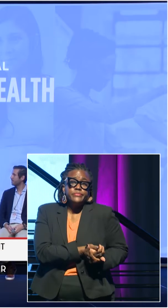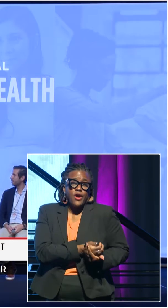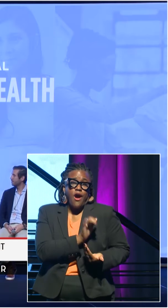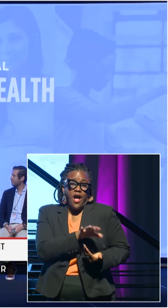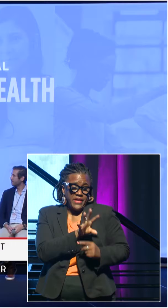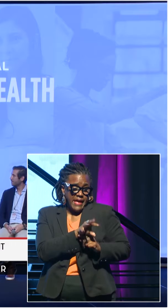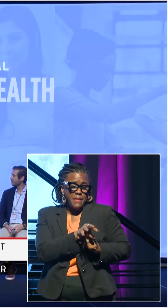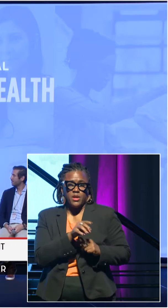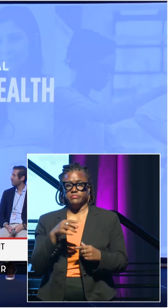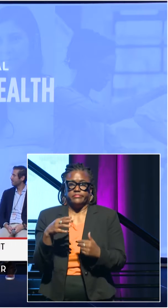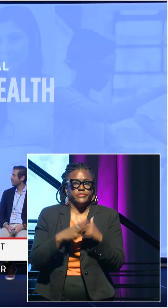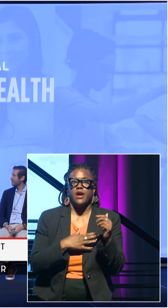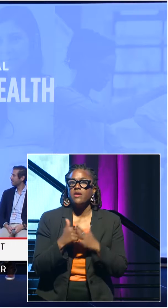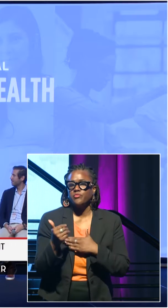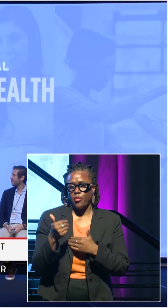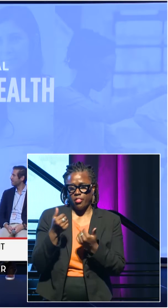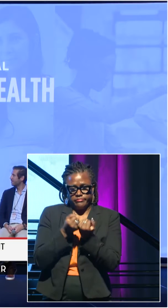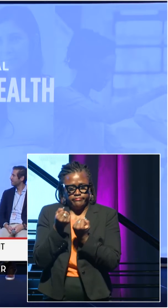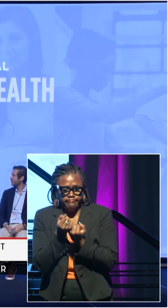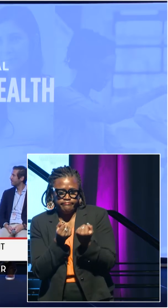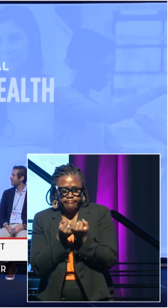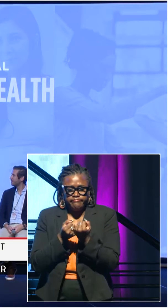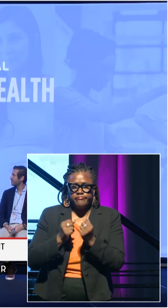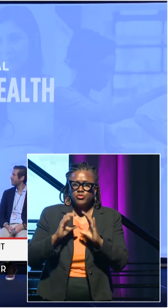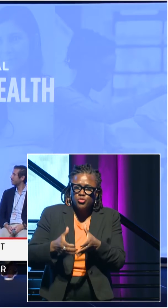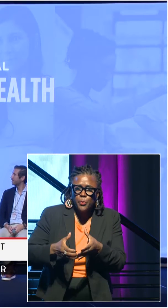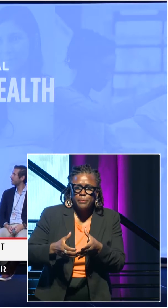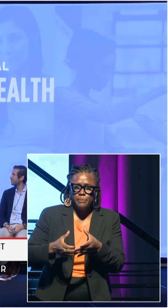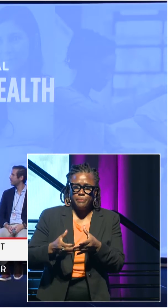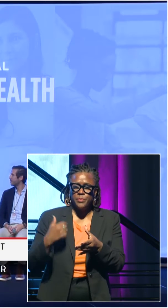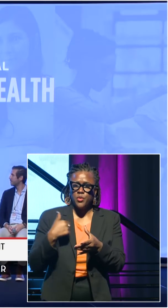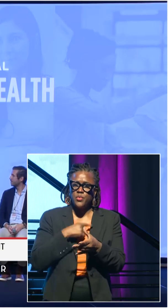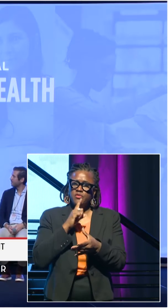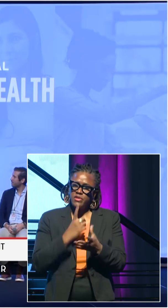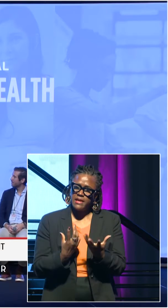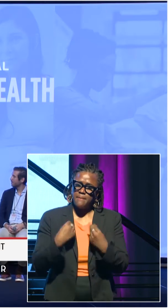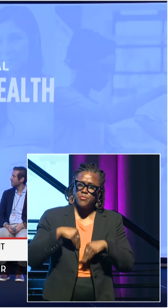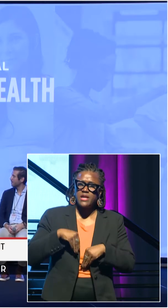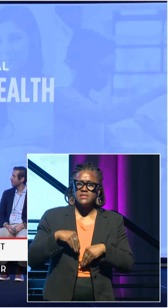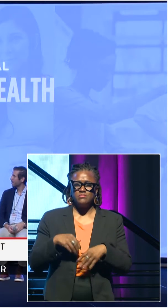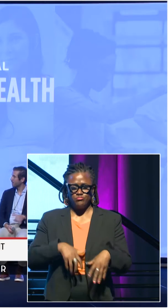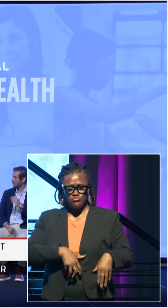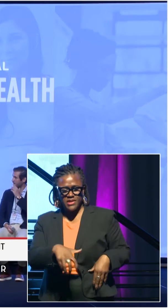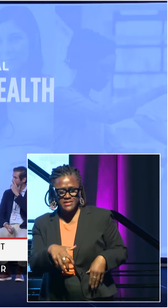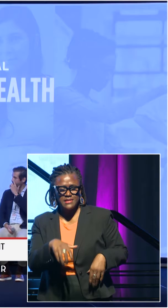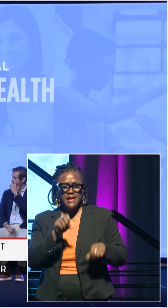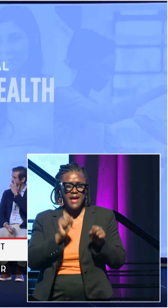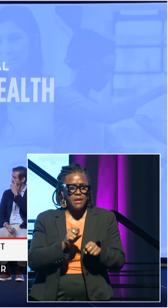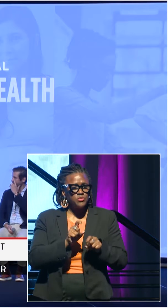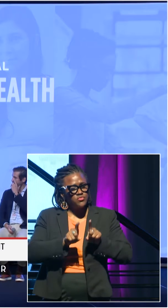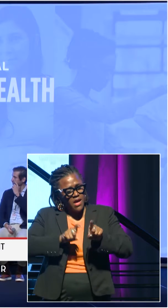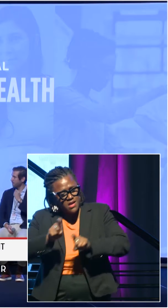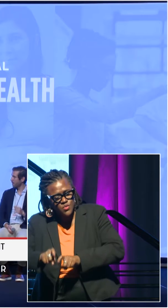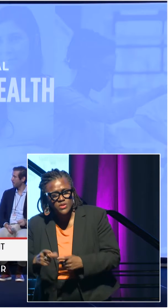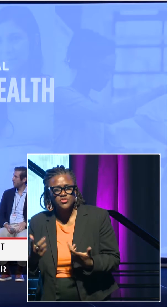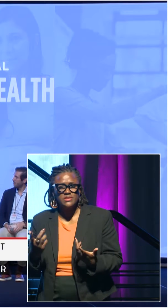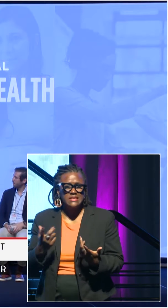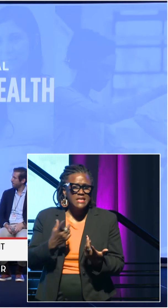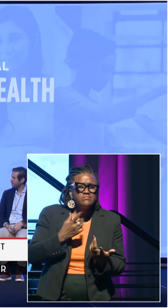comfortable. And to have that support and be able to embrace your pregnancy and to be able to ask